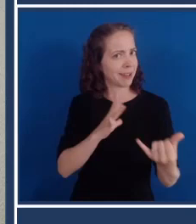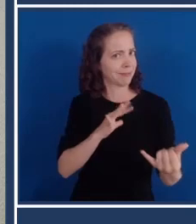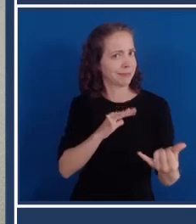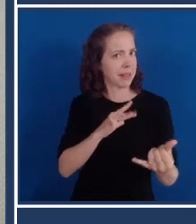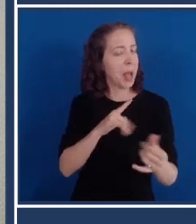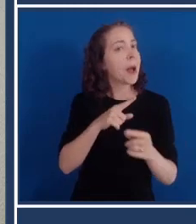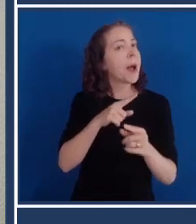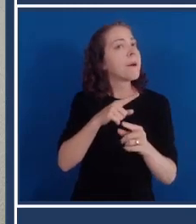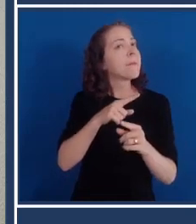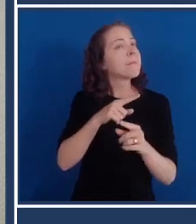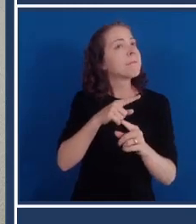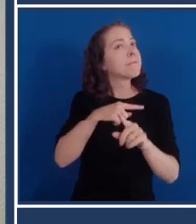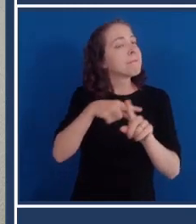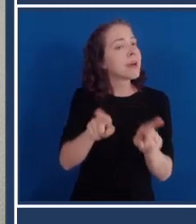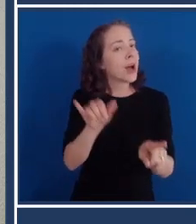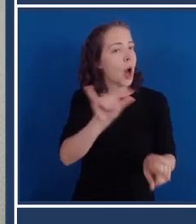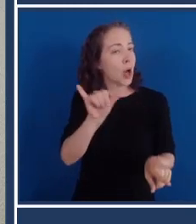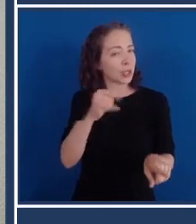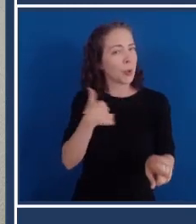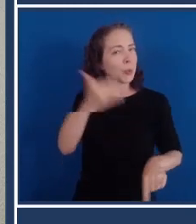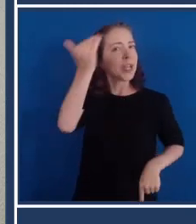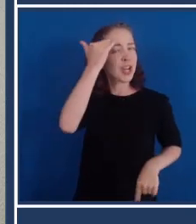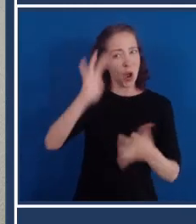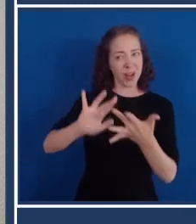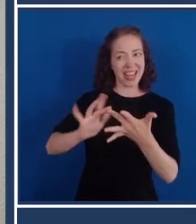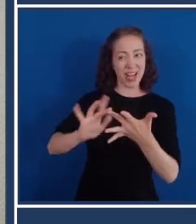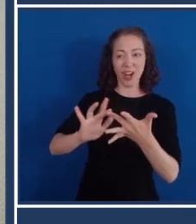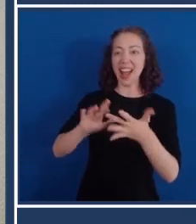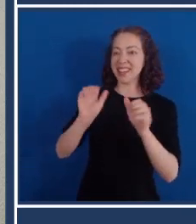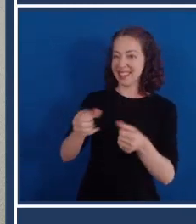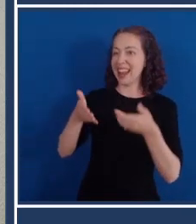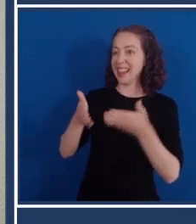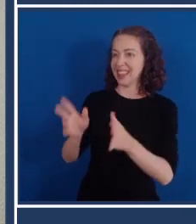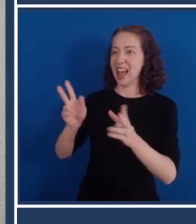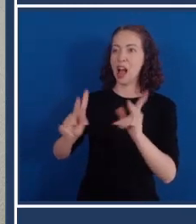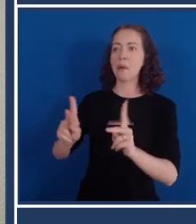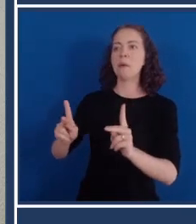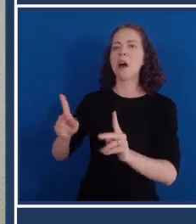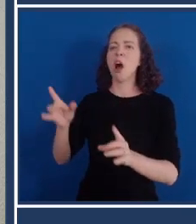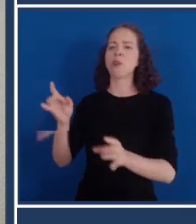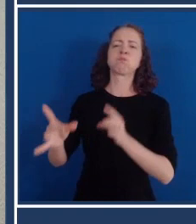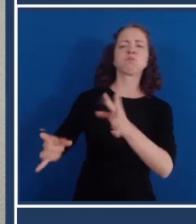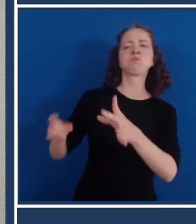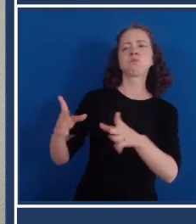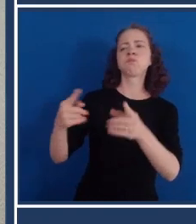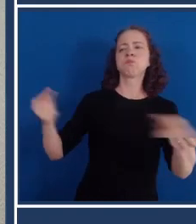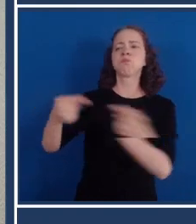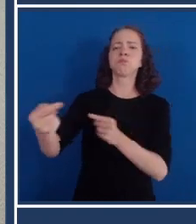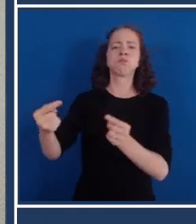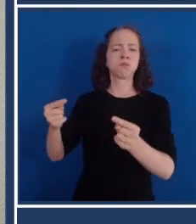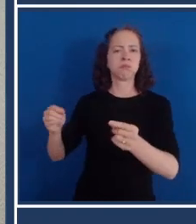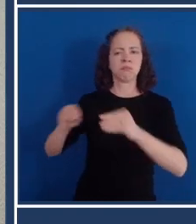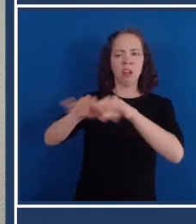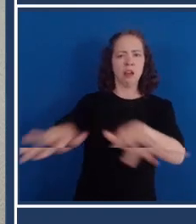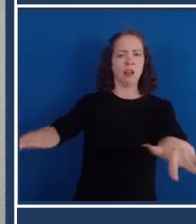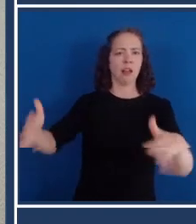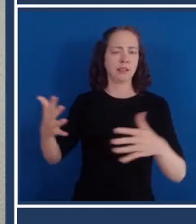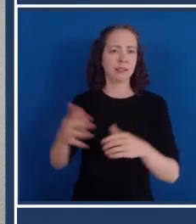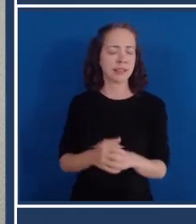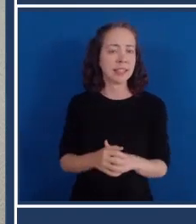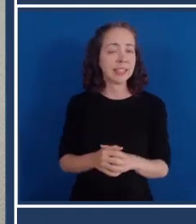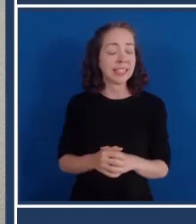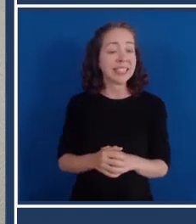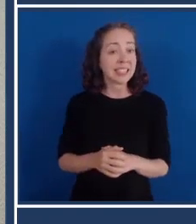technology that can allow hateful and divisive messages to spread. And so for that reason, we think it's